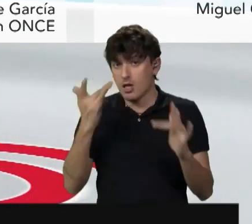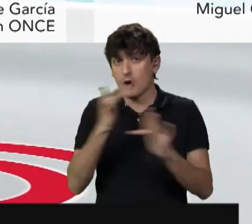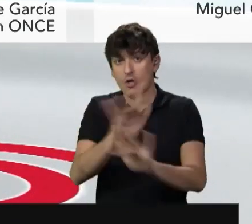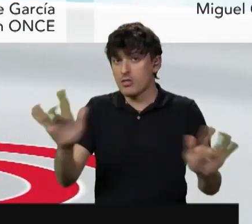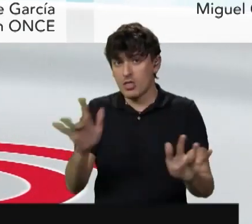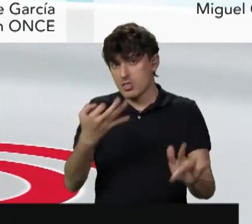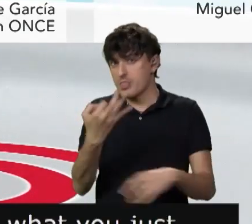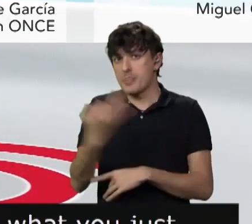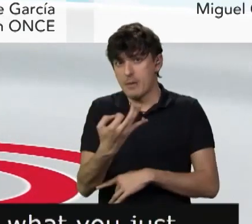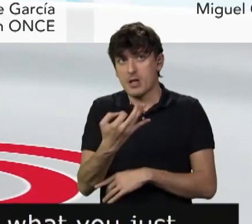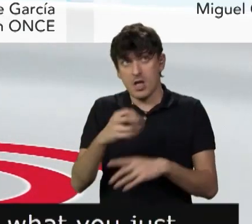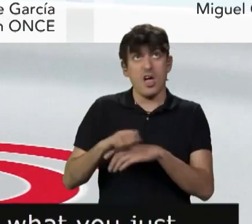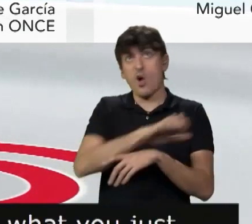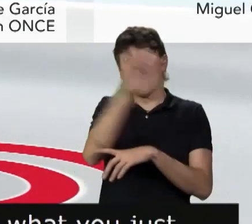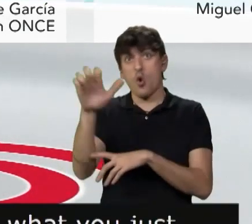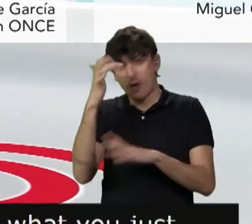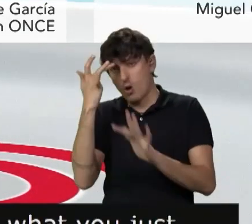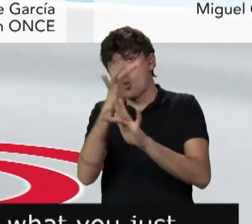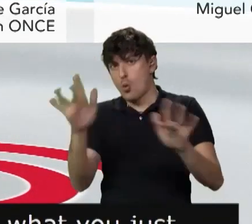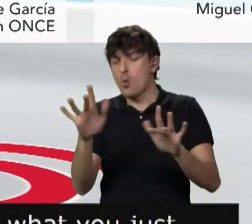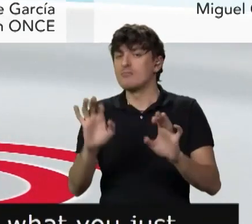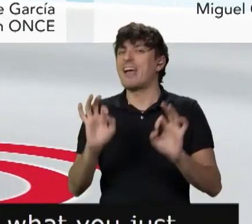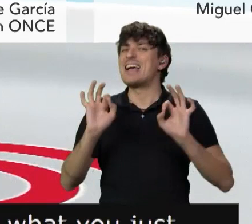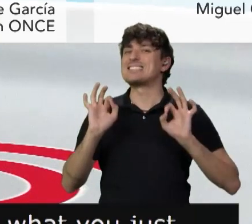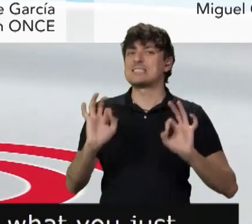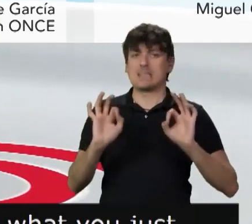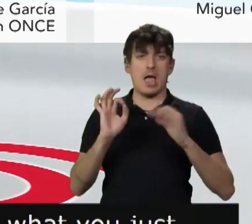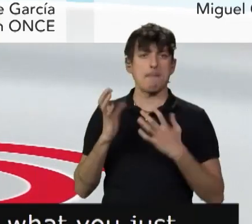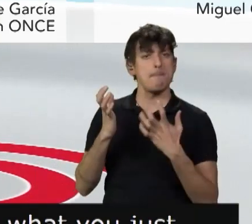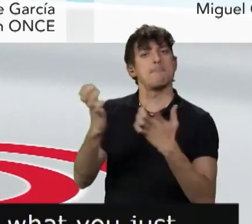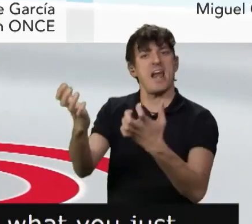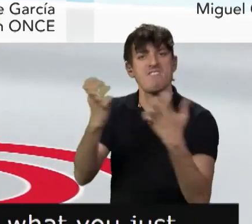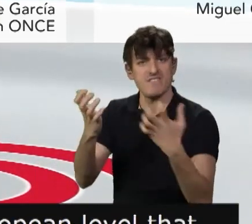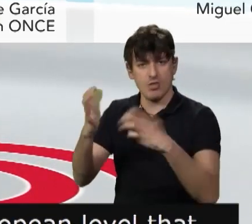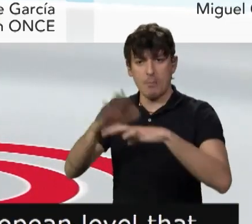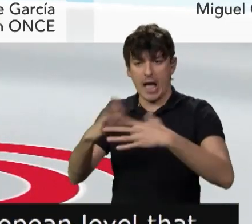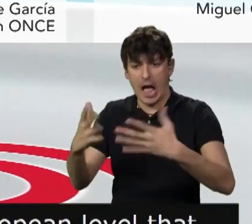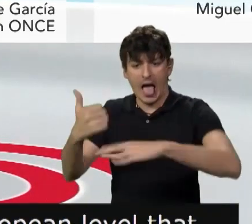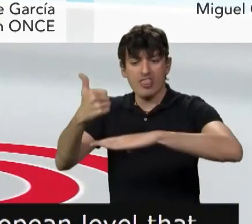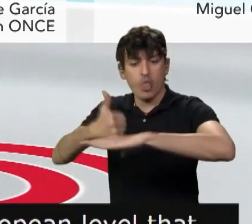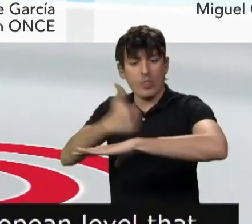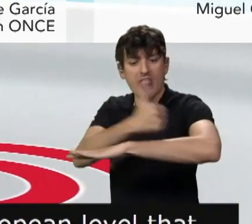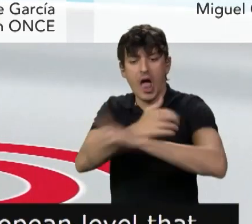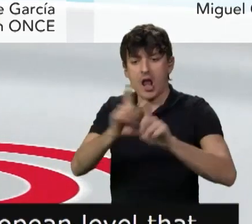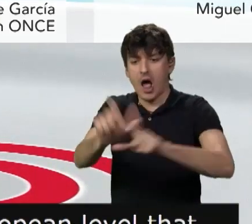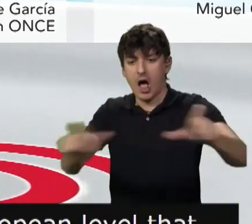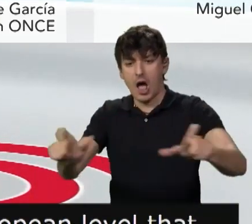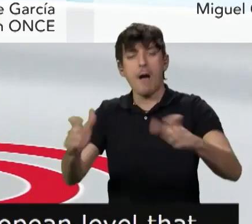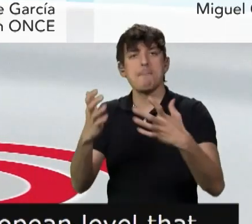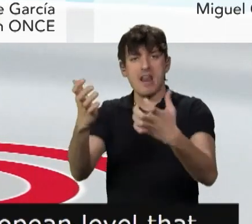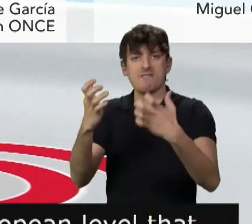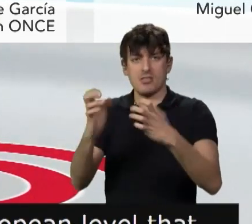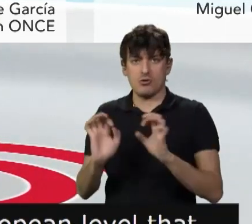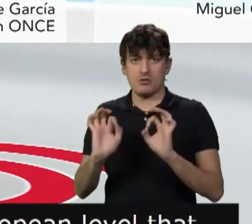And so we have to raise awareness at European level that this is a benefit for the entire, all